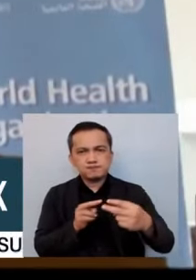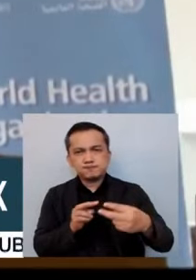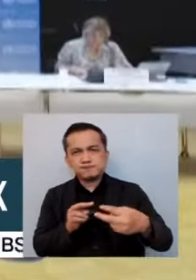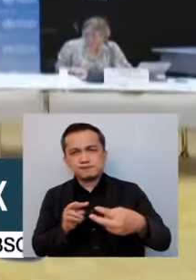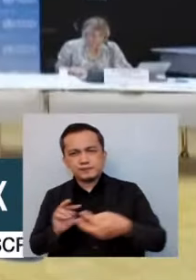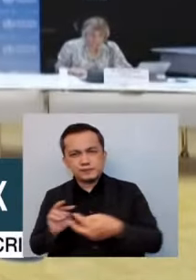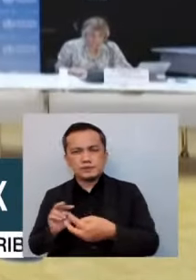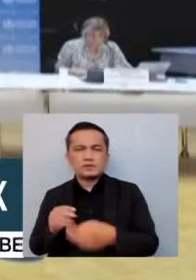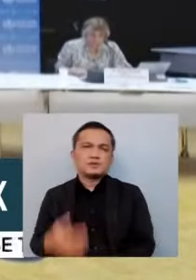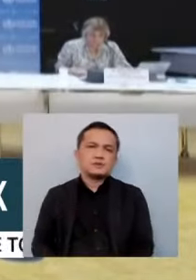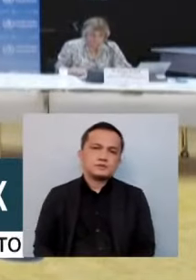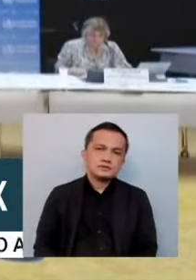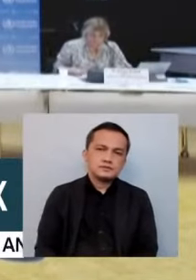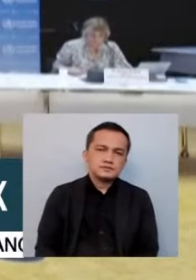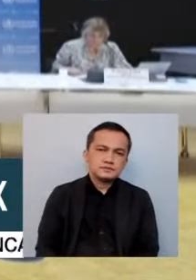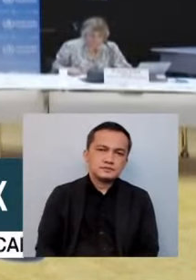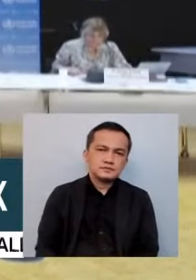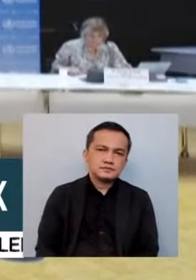such.